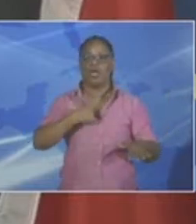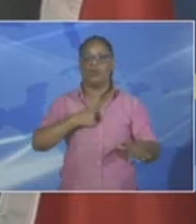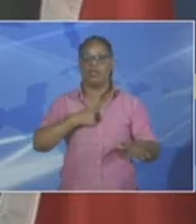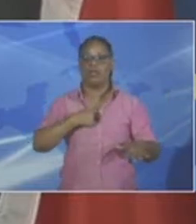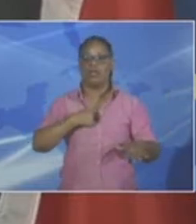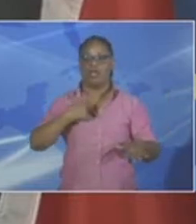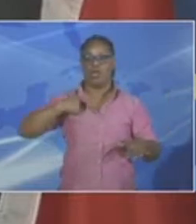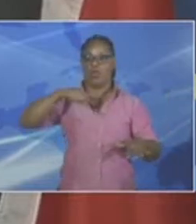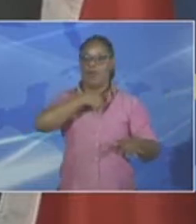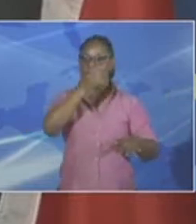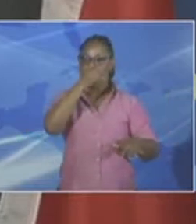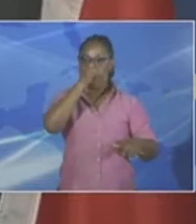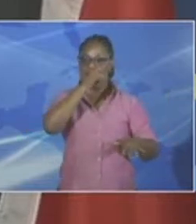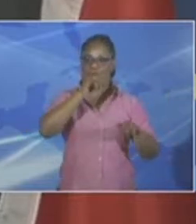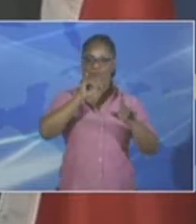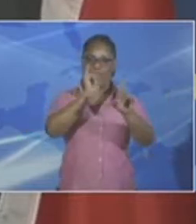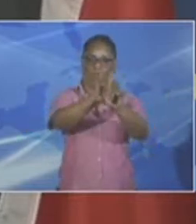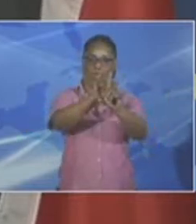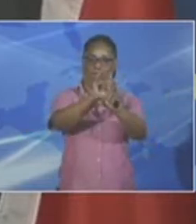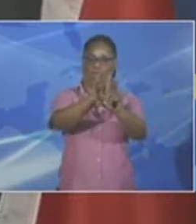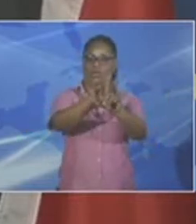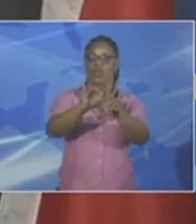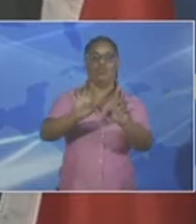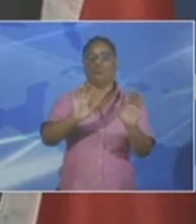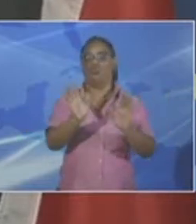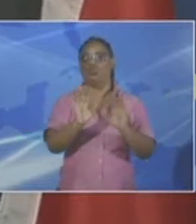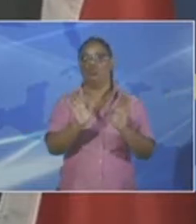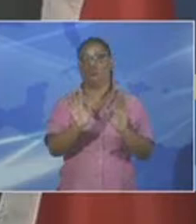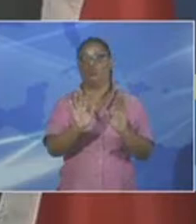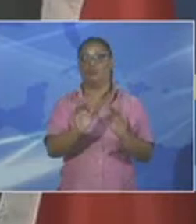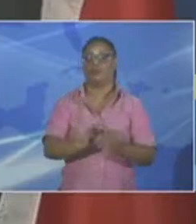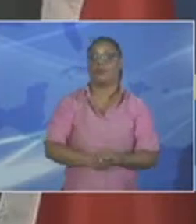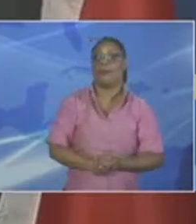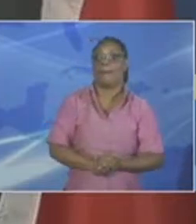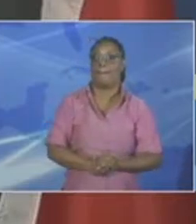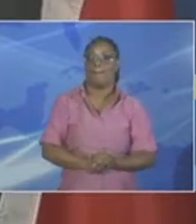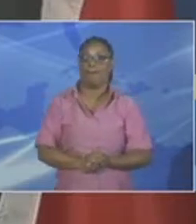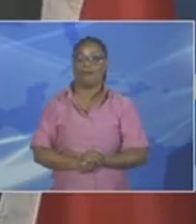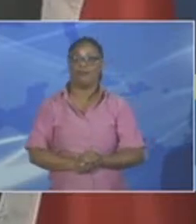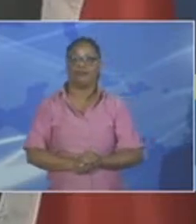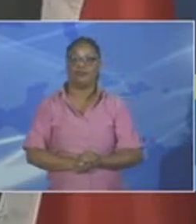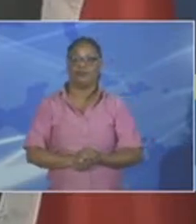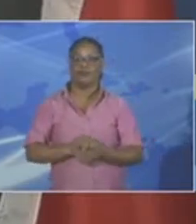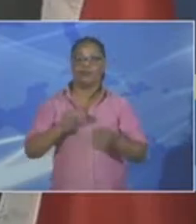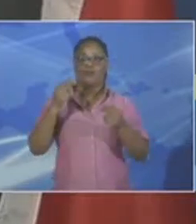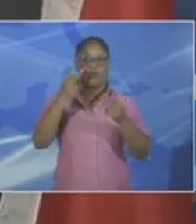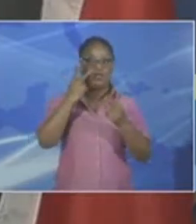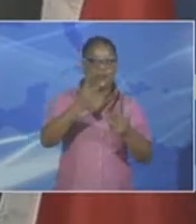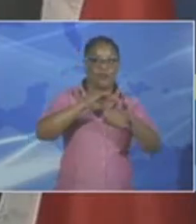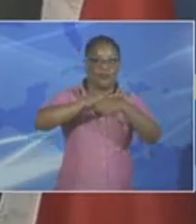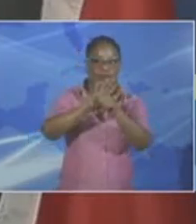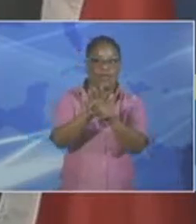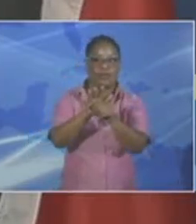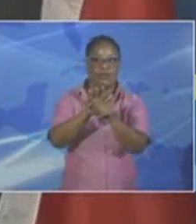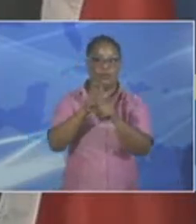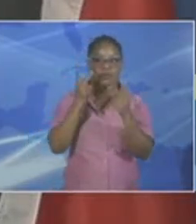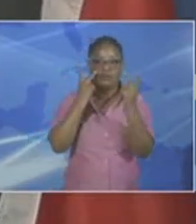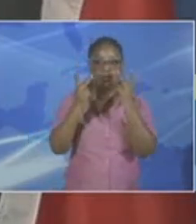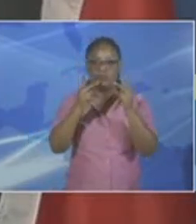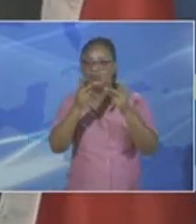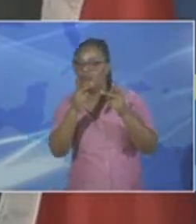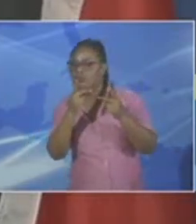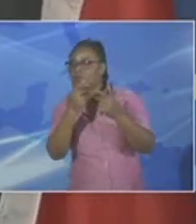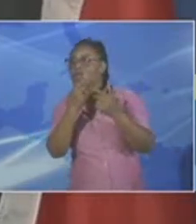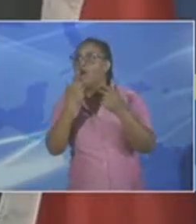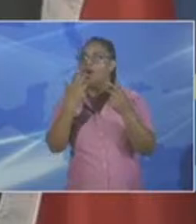is what we are going to be required to respond to. And we are hoping that we do not come to a situation where we have to roll